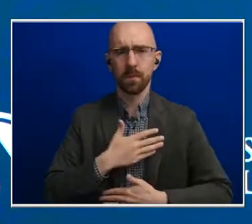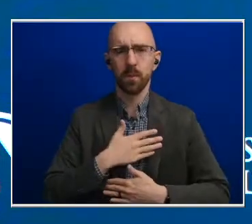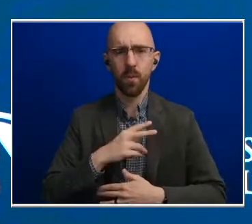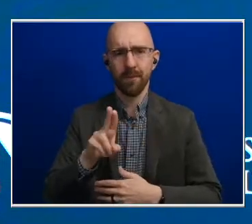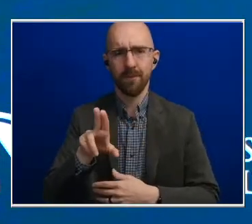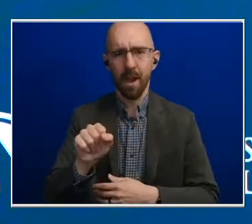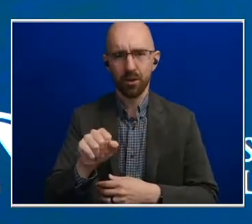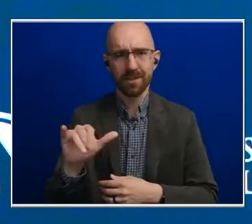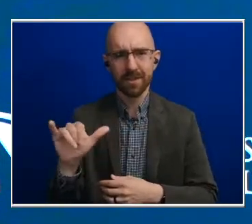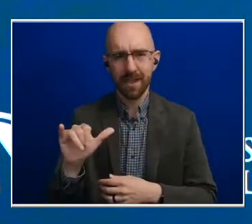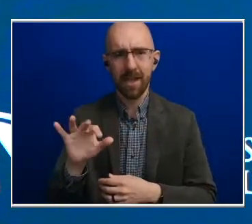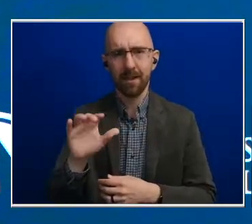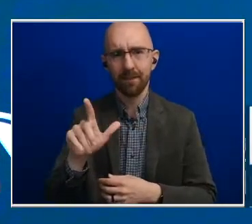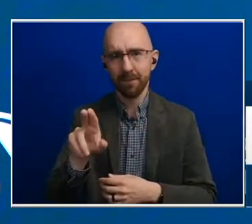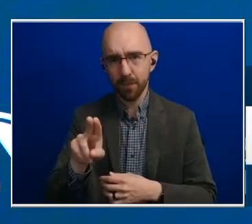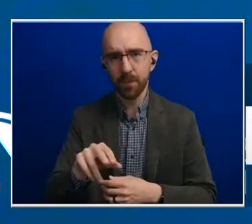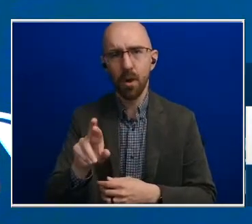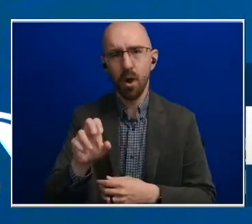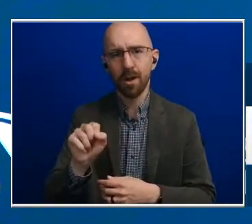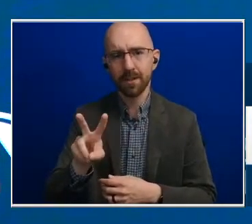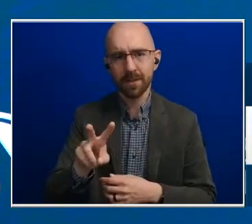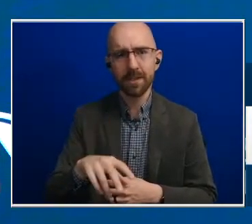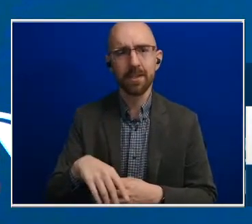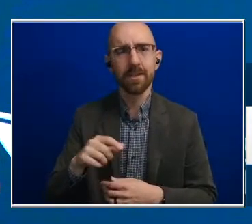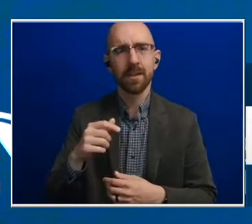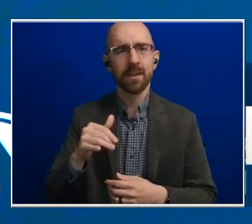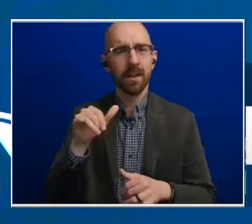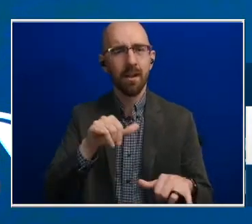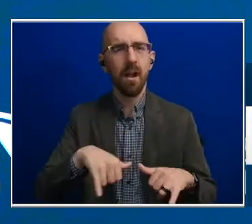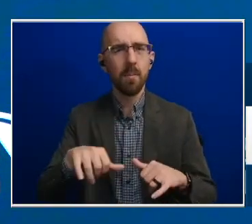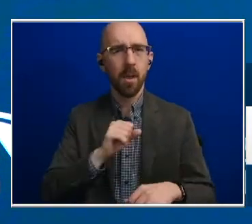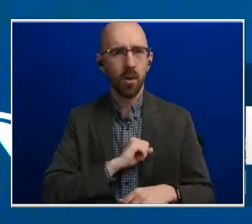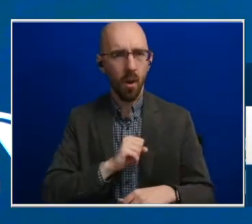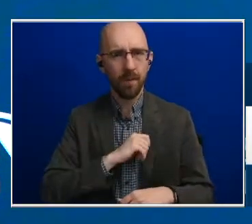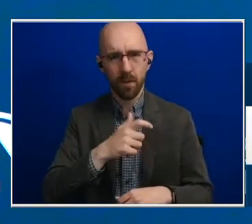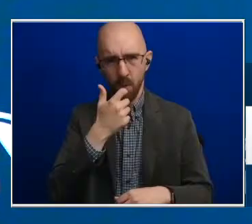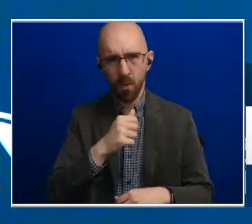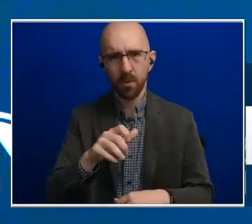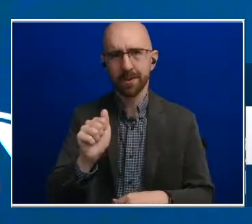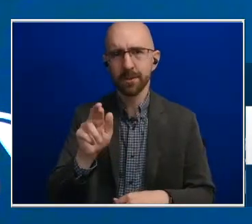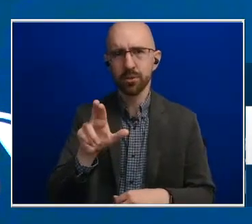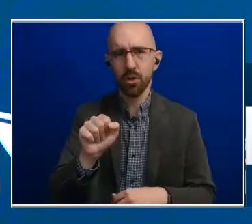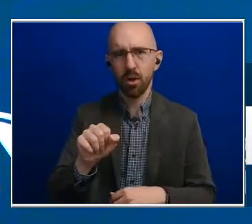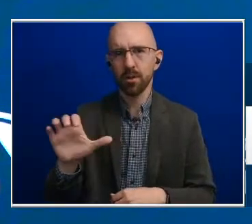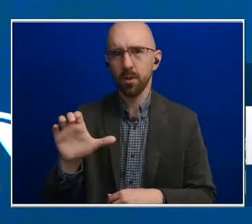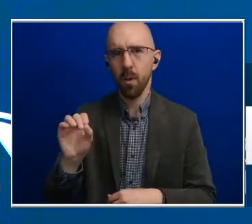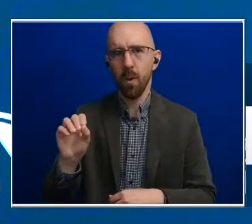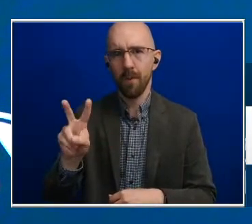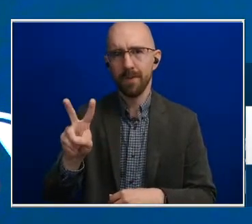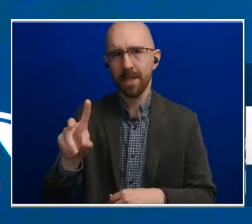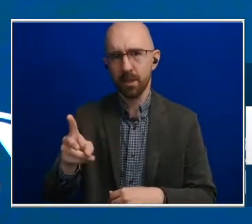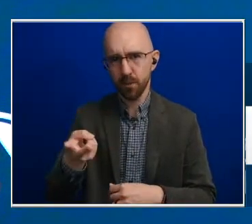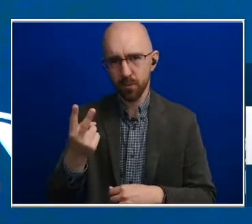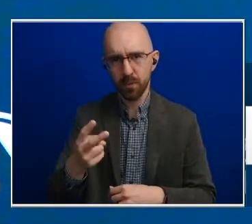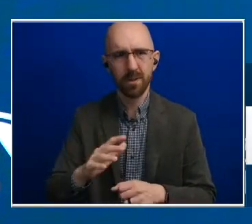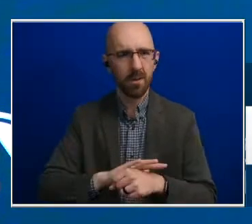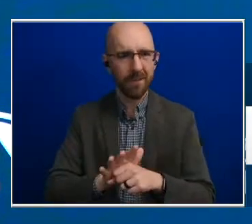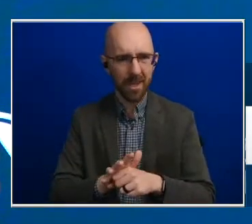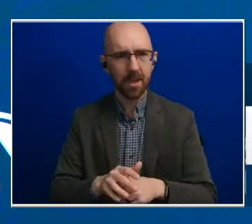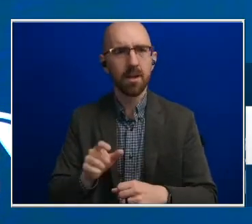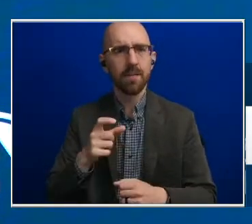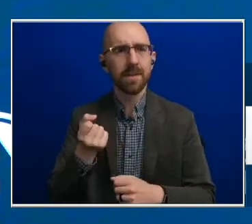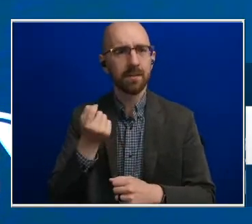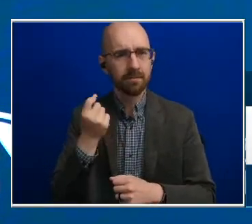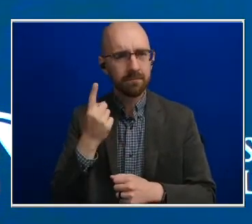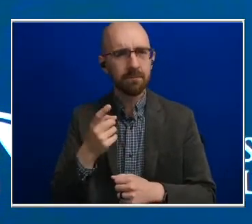influenza, RSV, common cough and cold viruses, and of course SARS-CoV-2, that can play a role. However, I think we have to understand also the difference